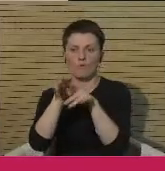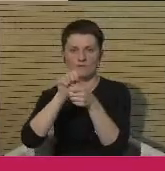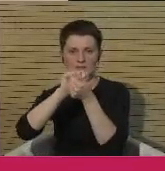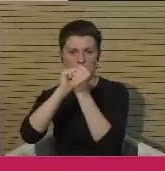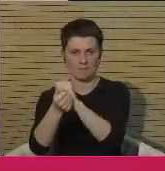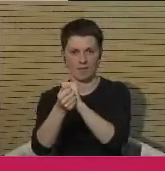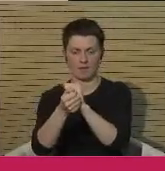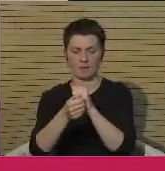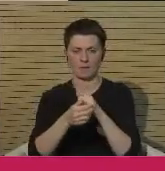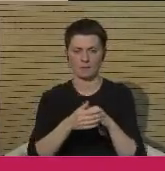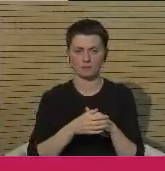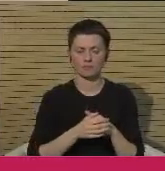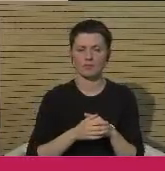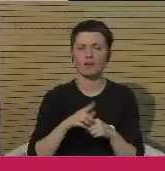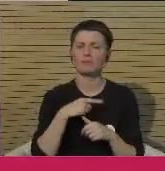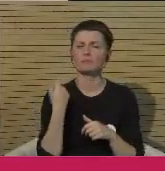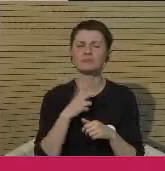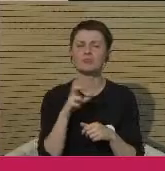work.